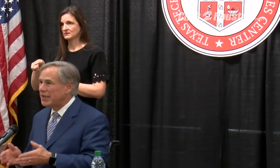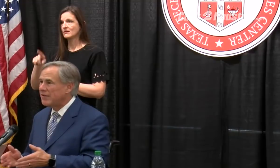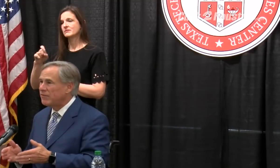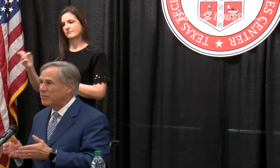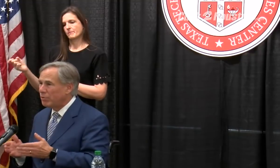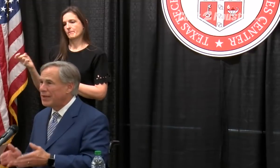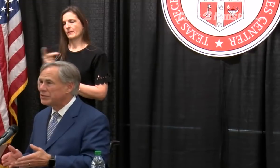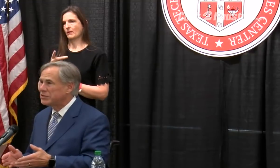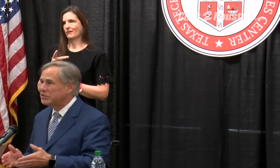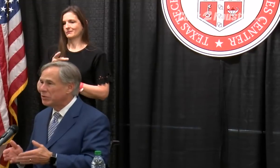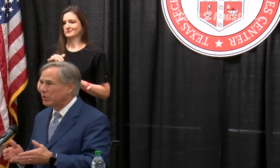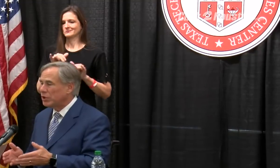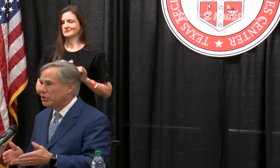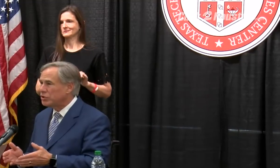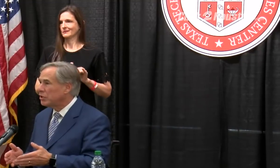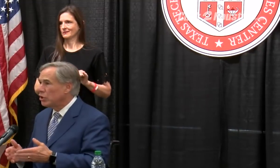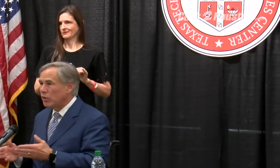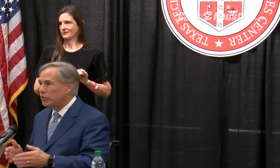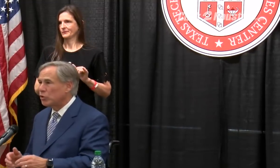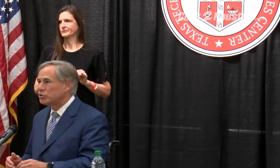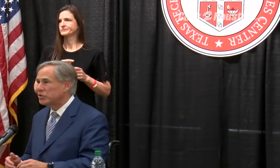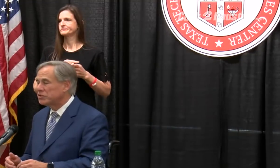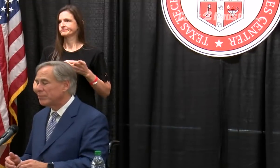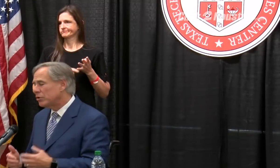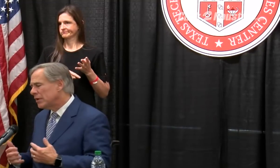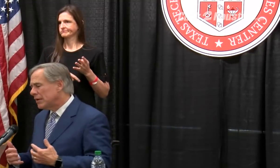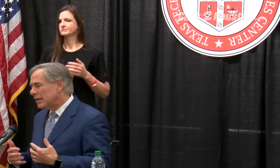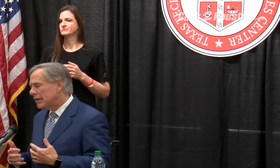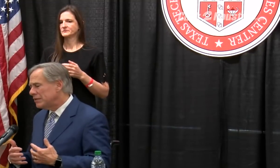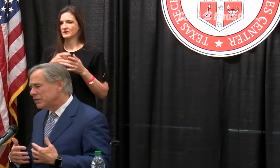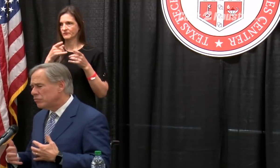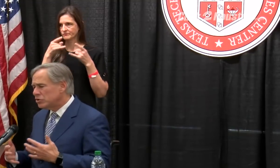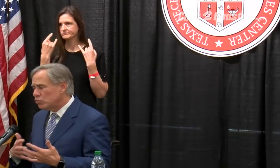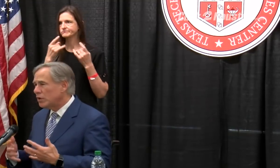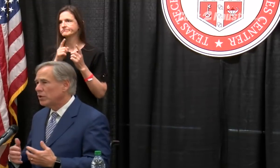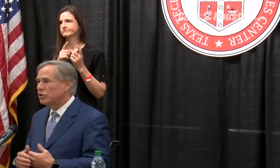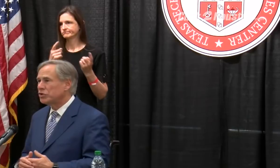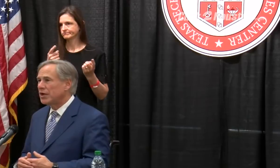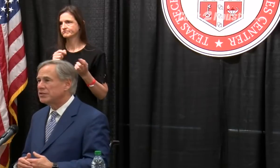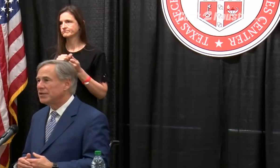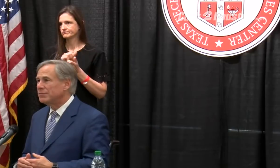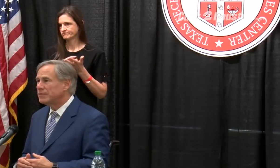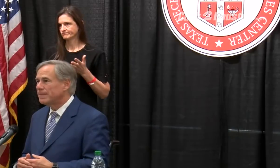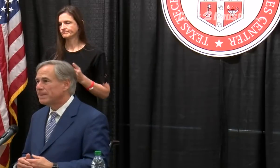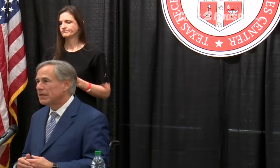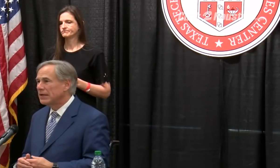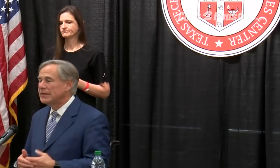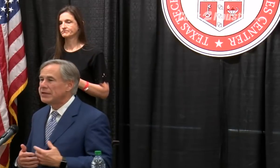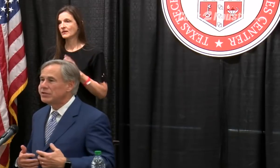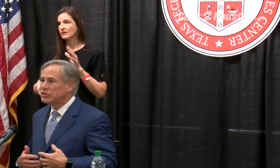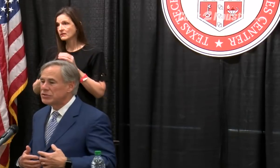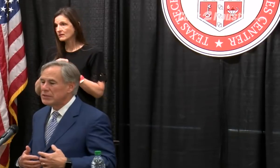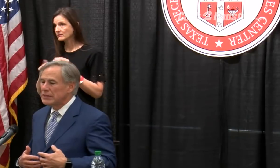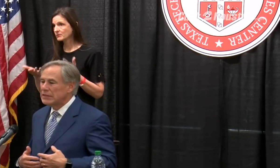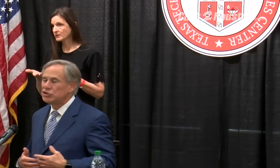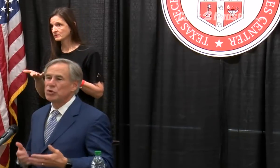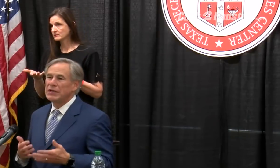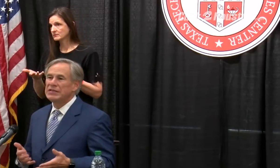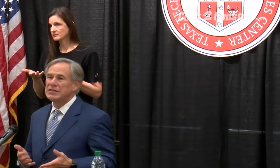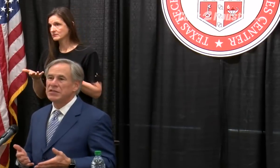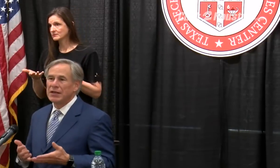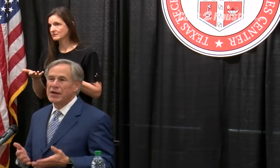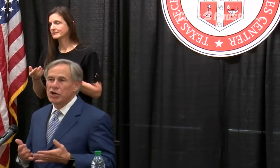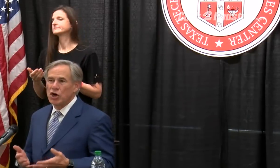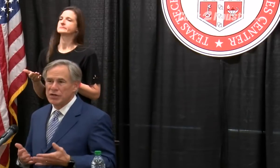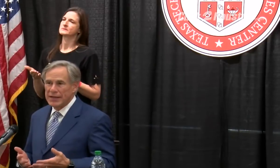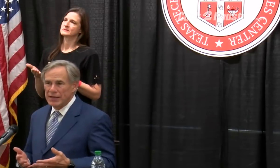those safe practices that we learned over the course of the summer. And then just one larger concept, and that is, it's so